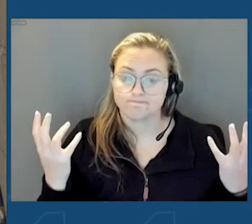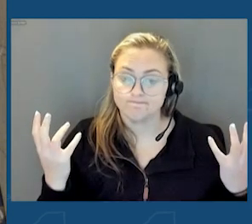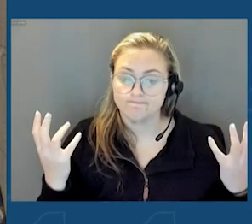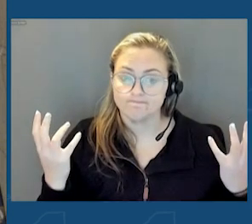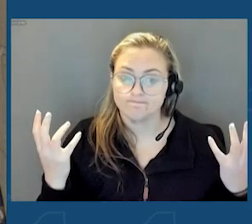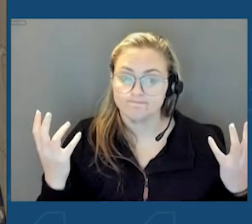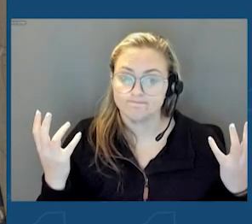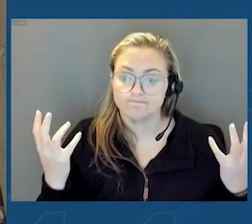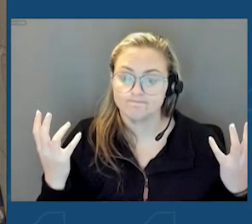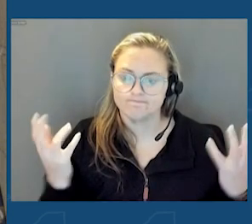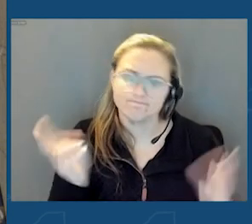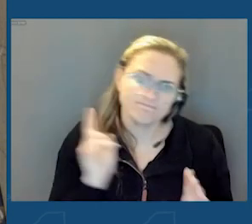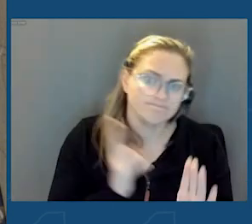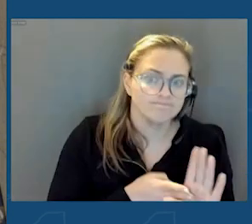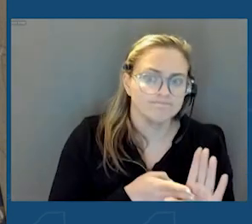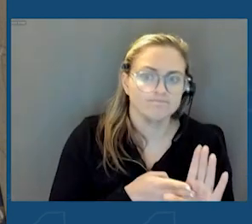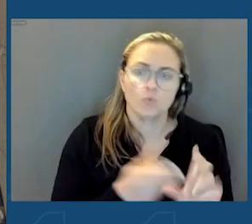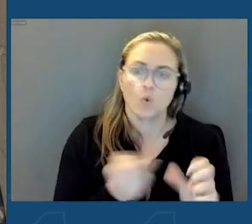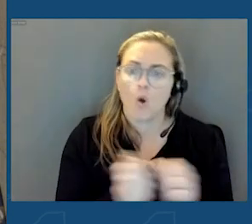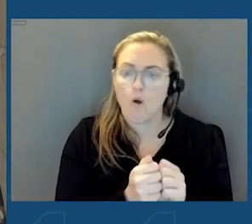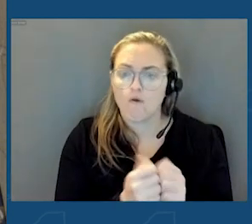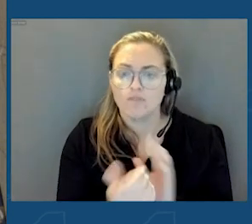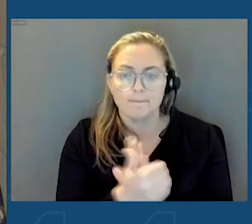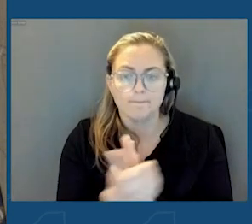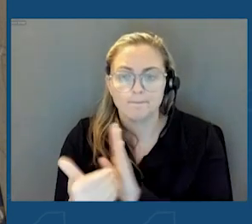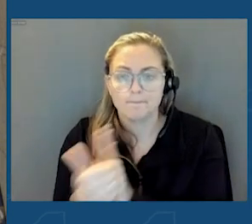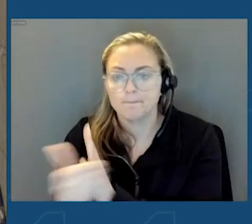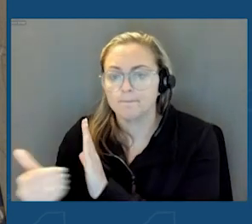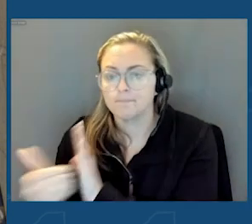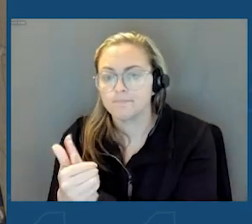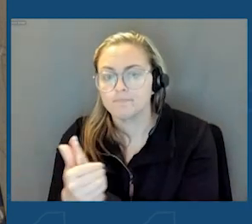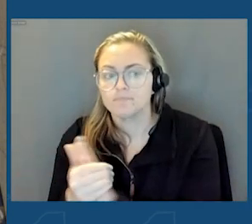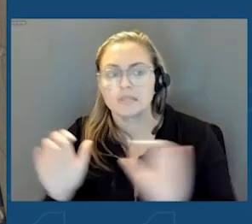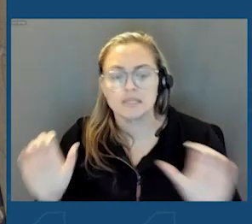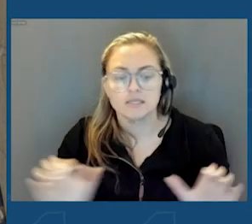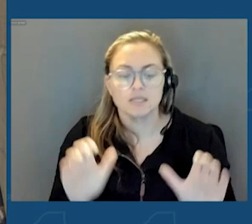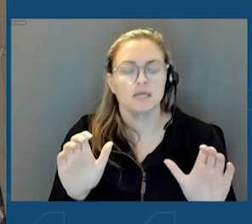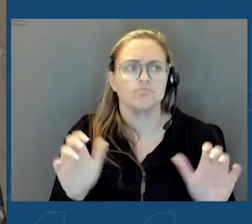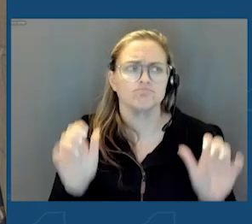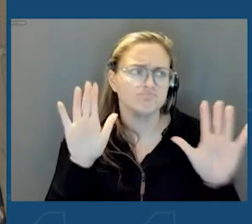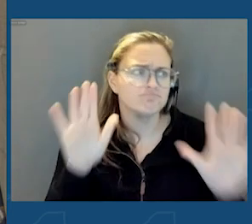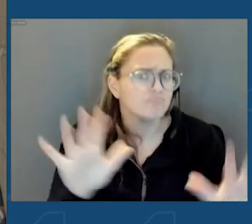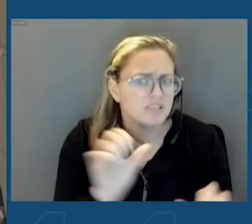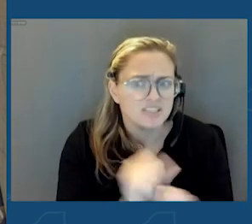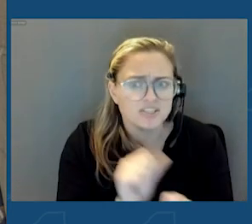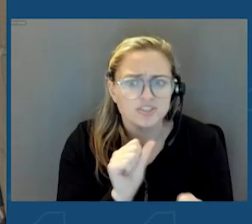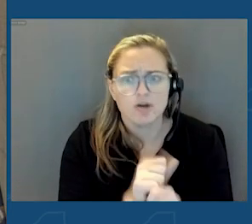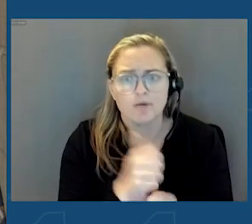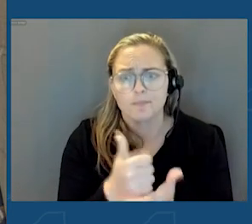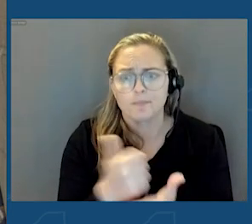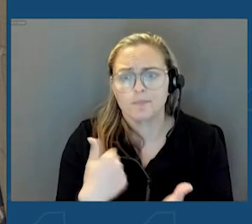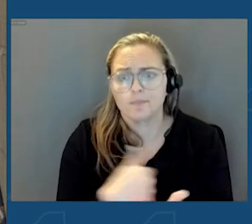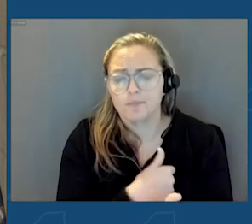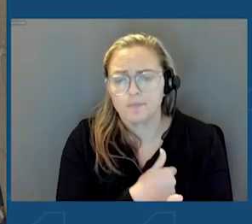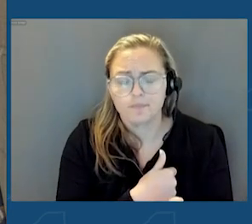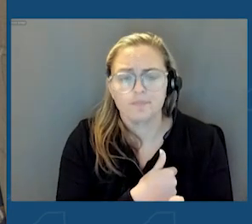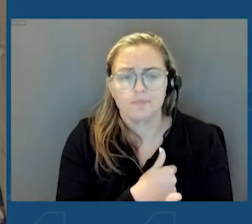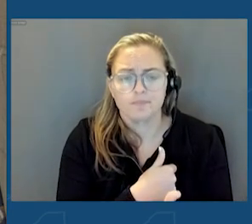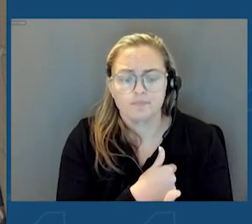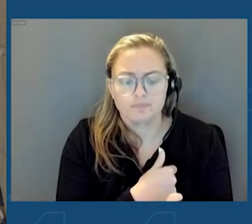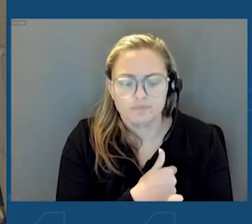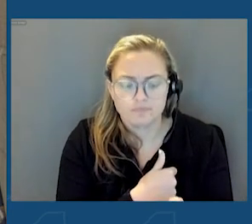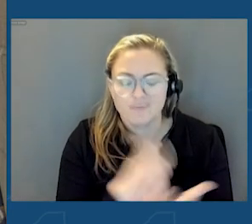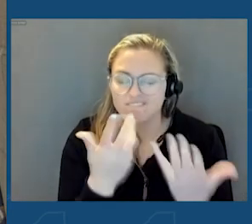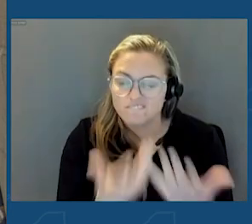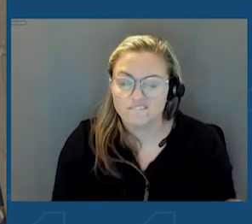came on board with all of the amendments. They did a remarkable job in helping us literally cross the finish